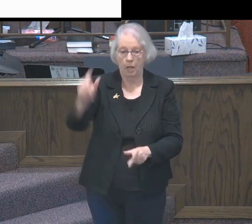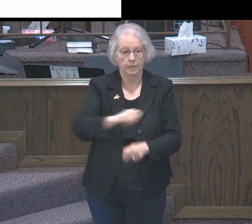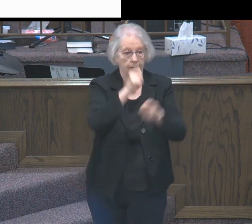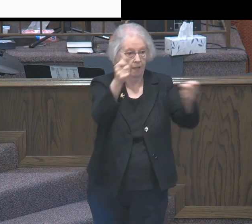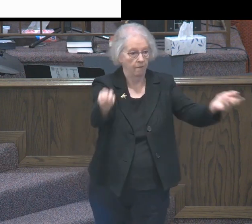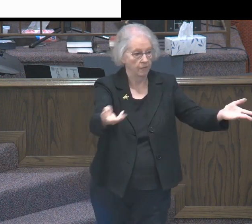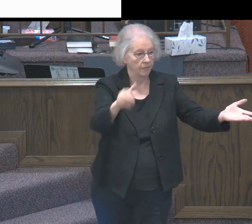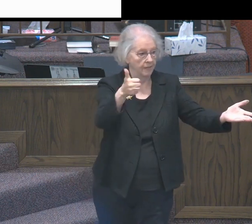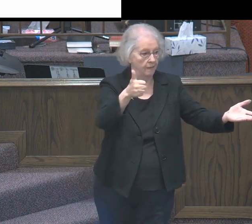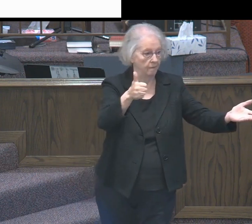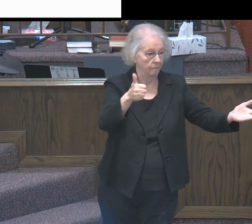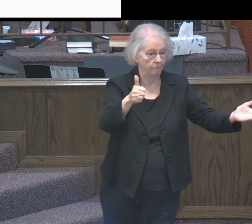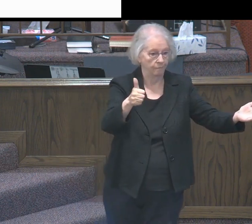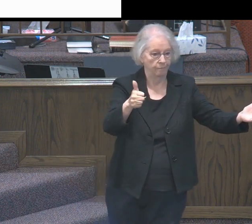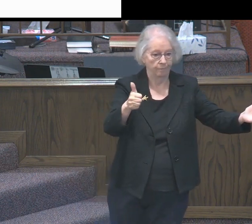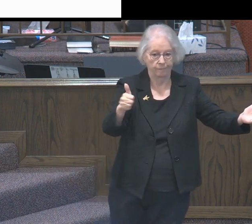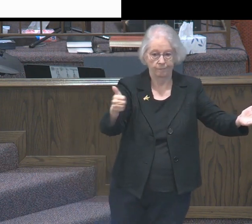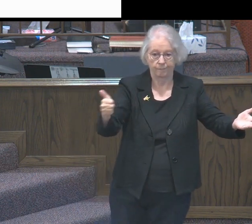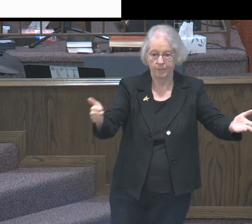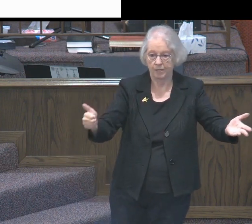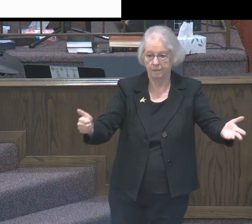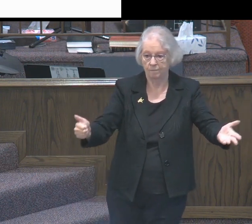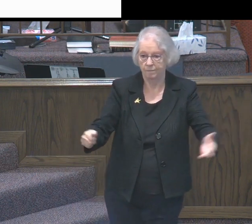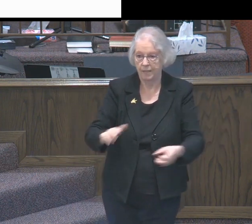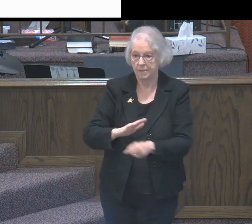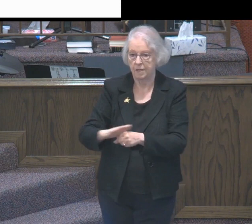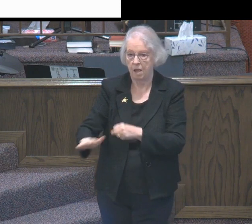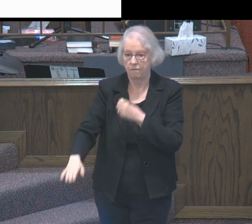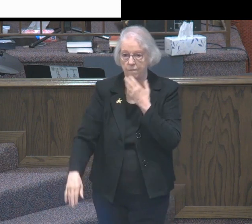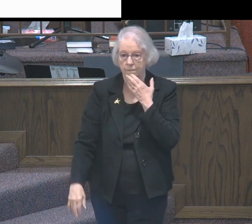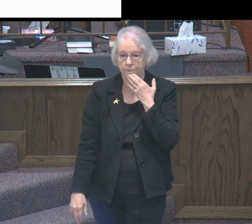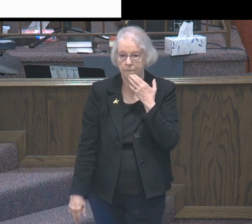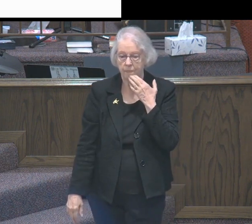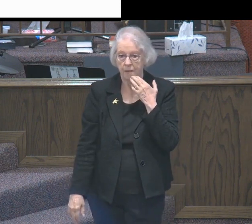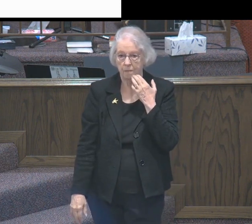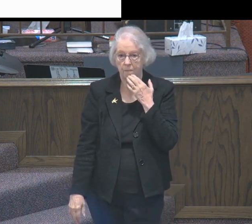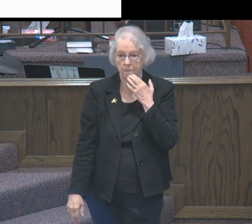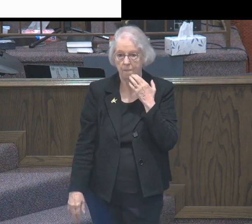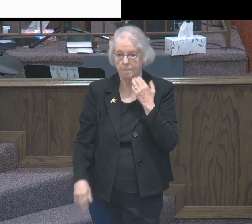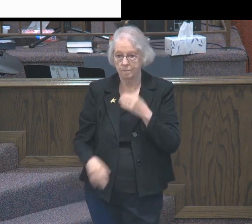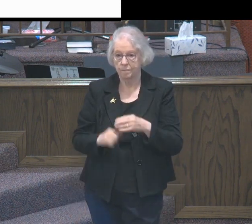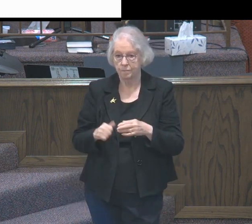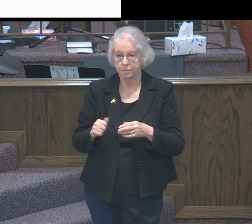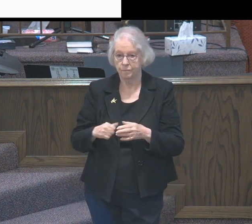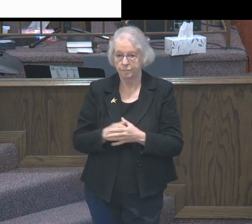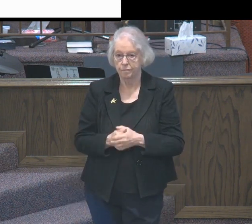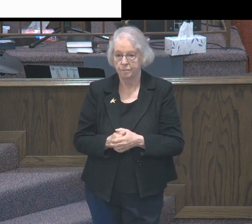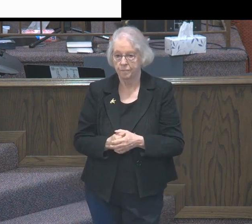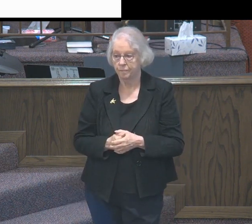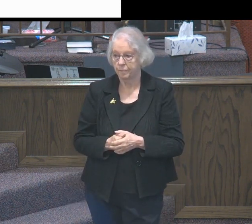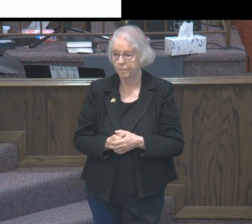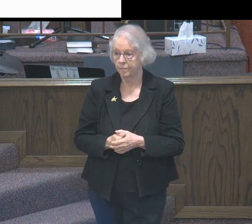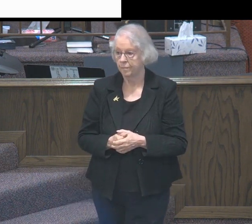puts you in great peril as it relates to your relationship, current relationship. Doesn't not eternal relationship,